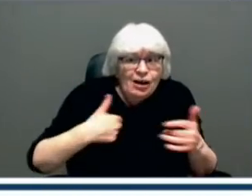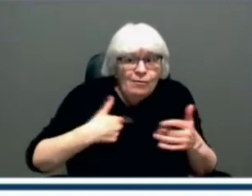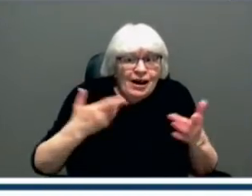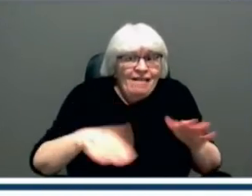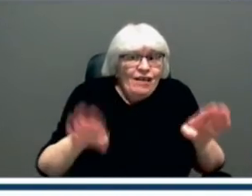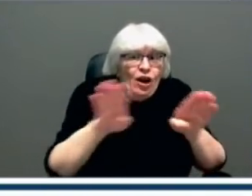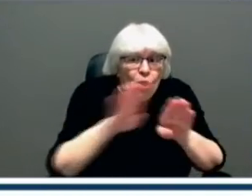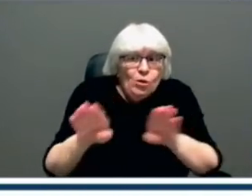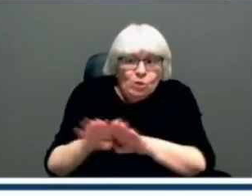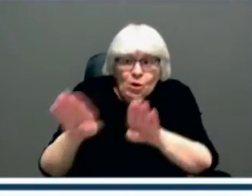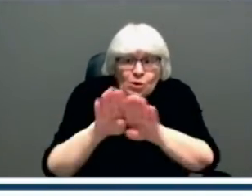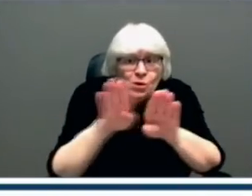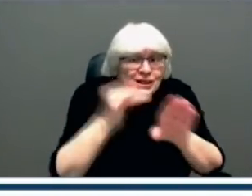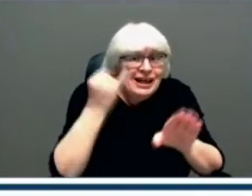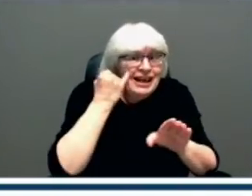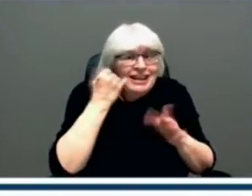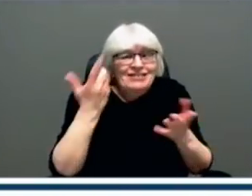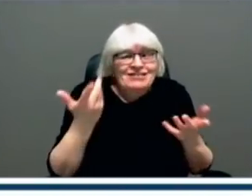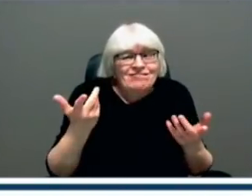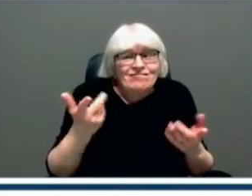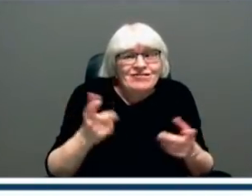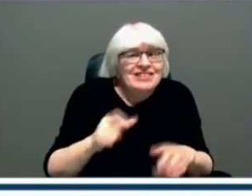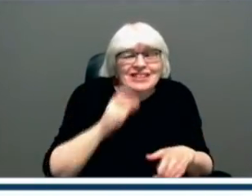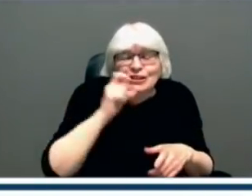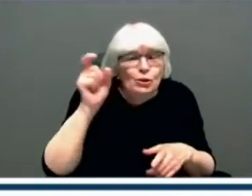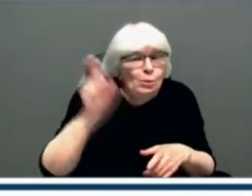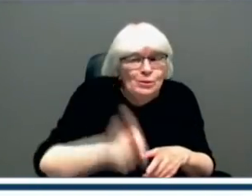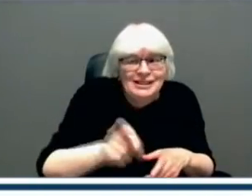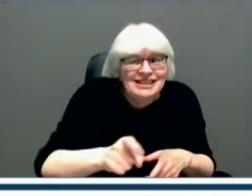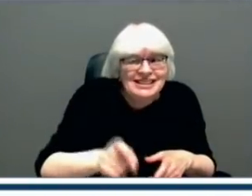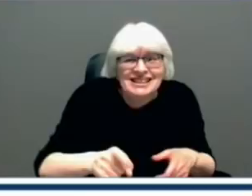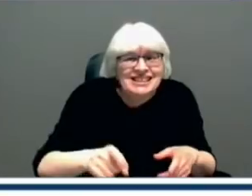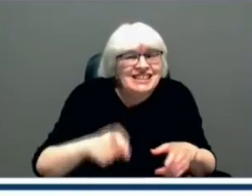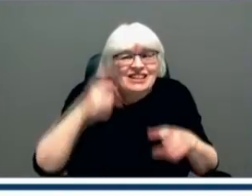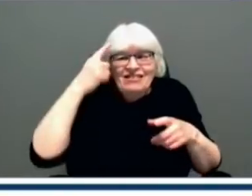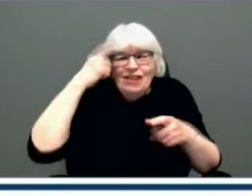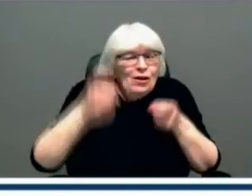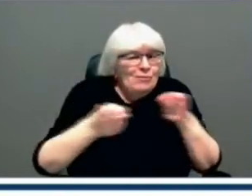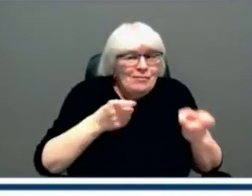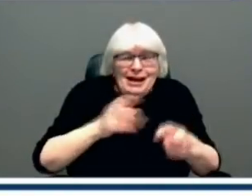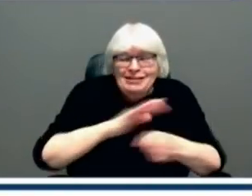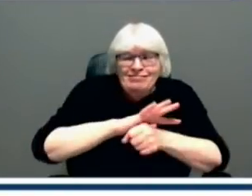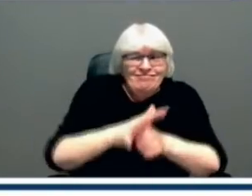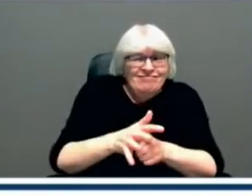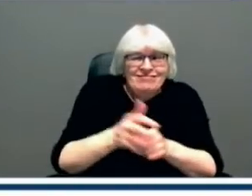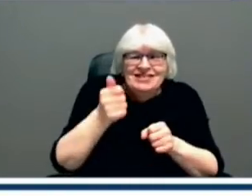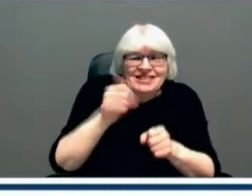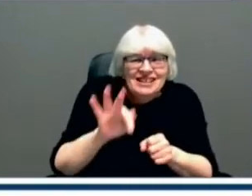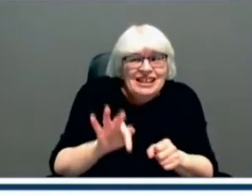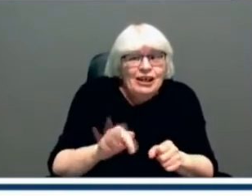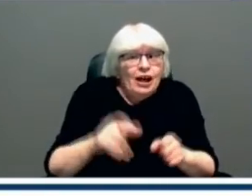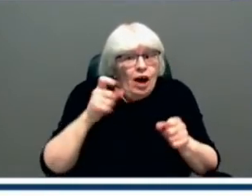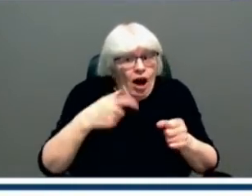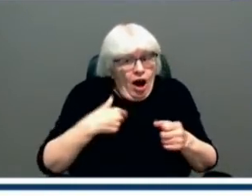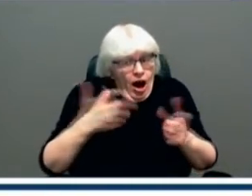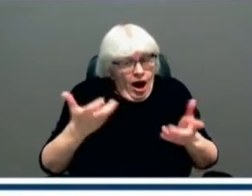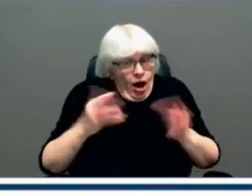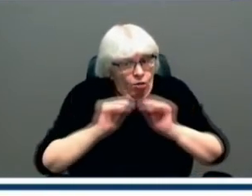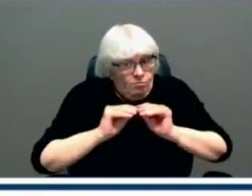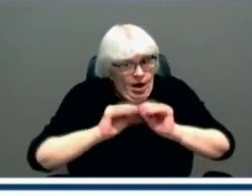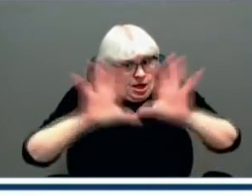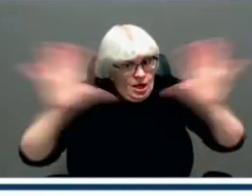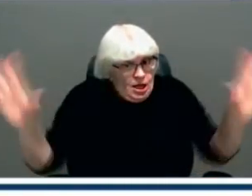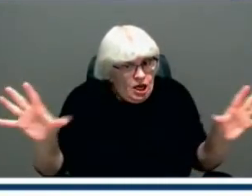in the management of this pandemic. And I want to be perfectly clear on this point. At this time, public health